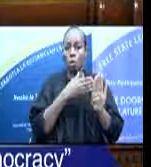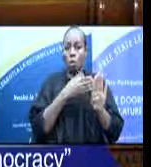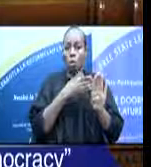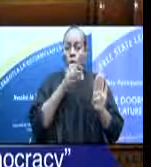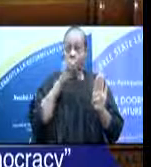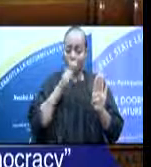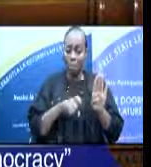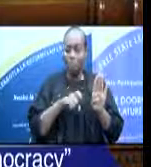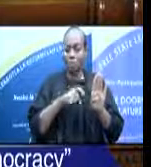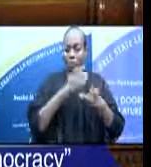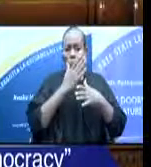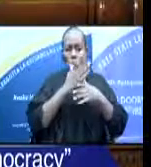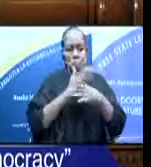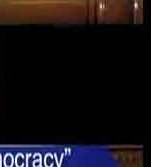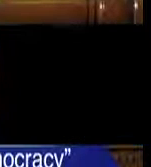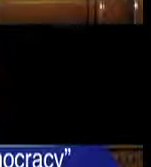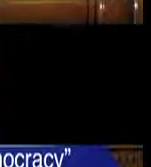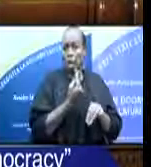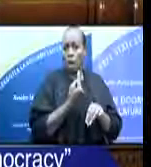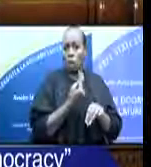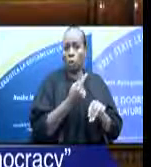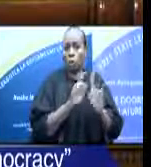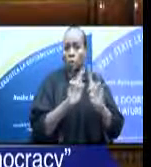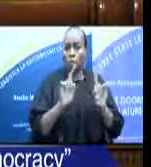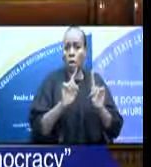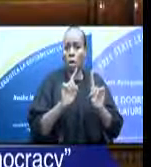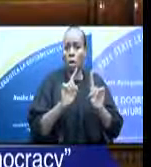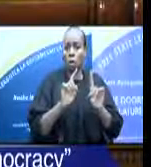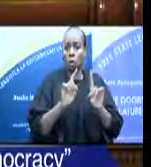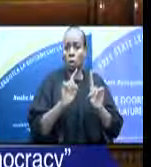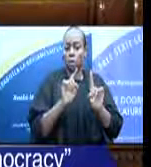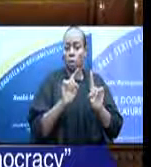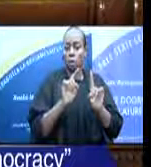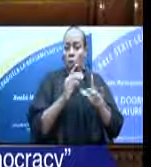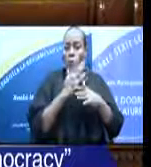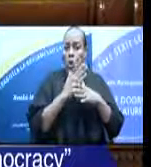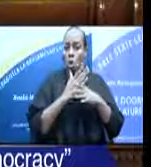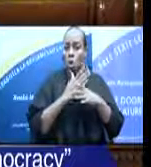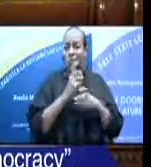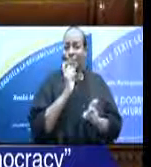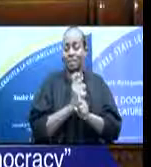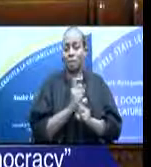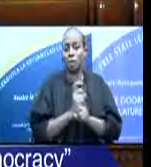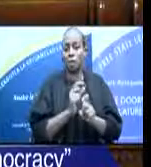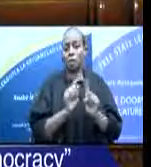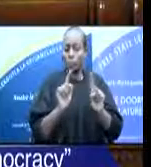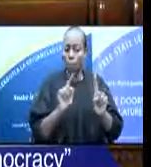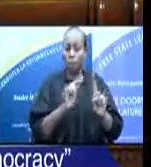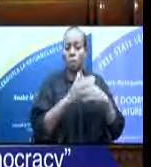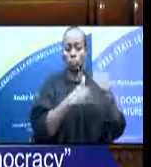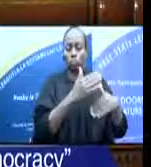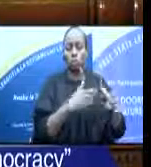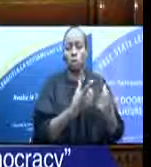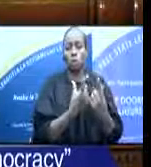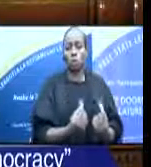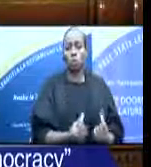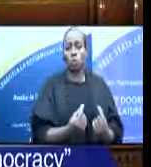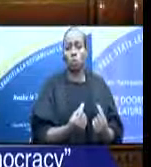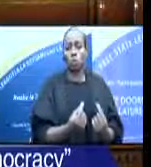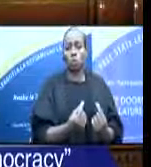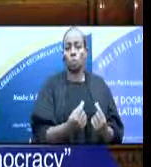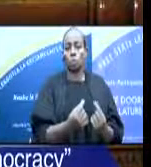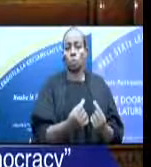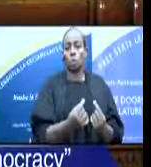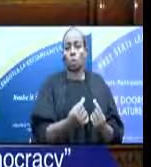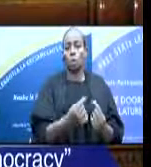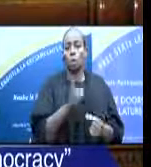climb many mountains at the same time. This is an impossible task, but they are doing it. The evidence is recognition